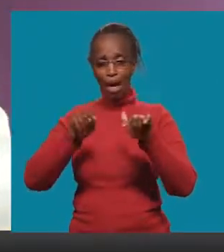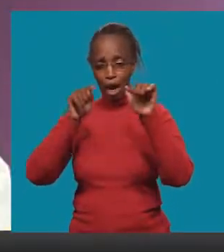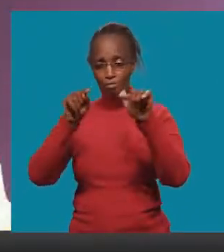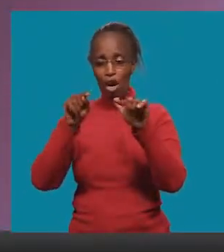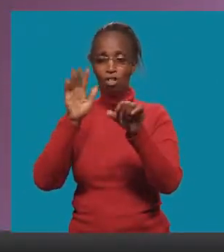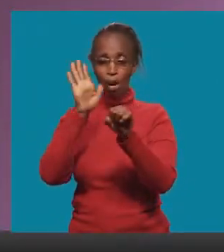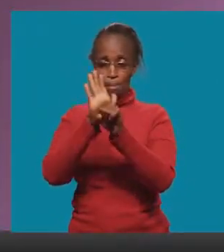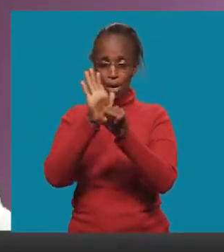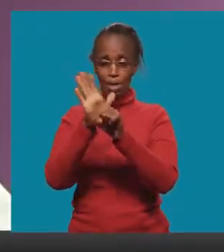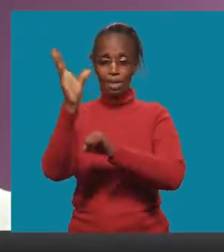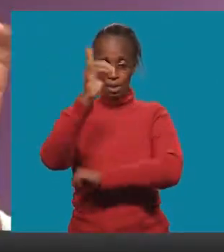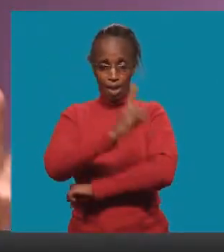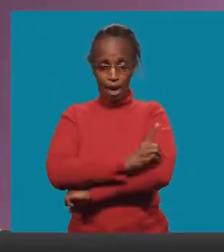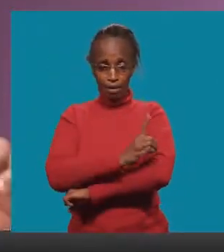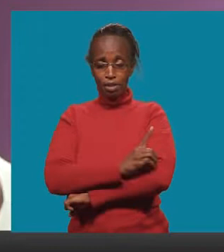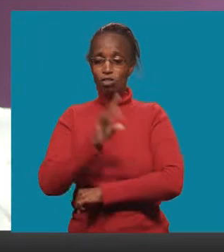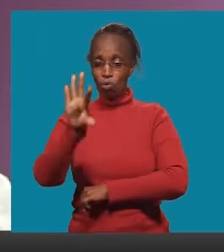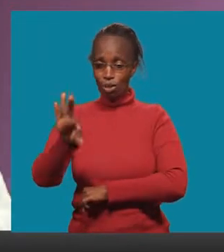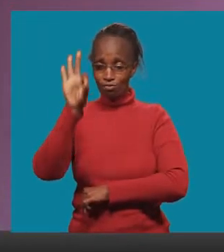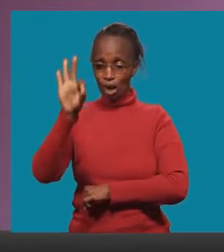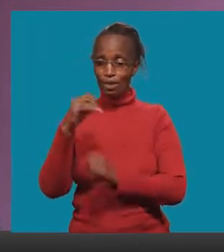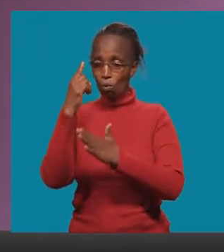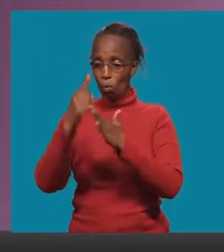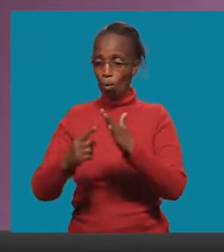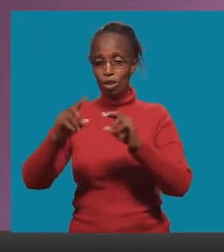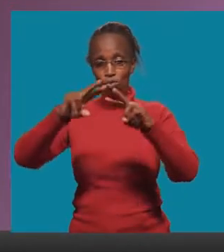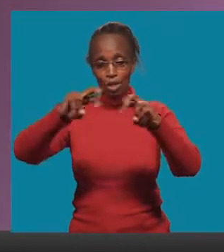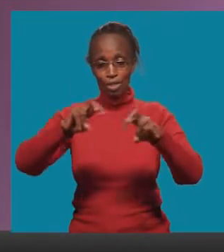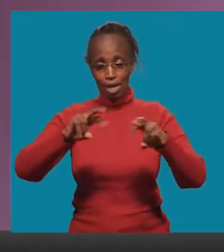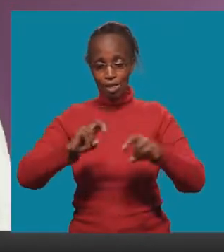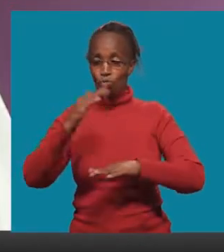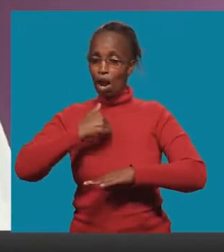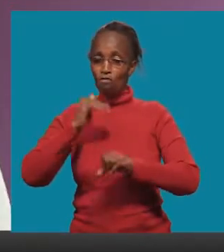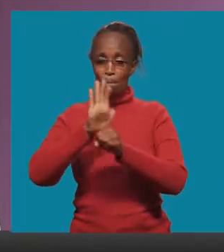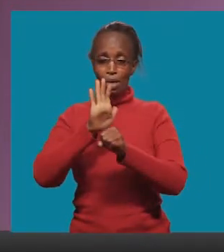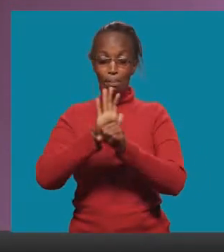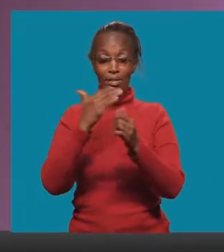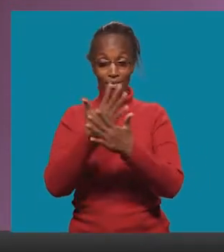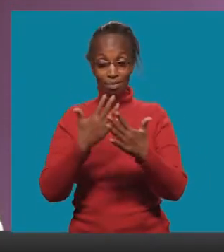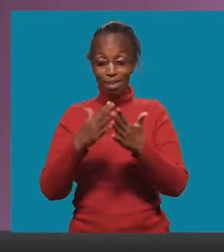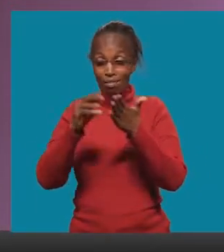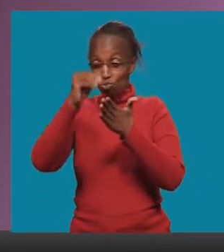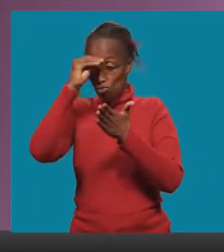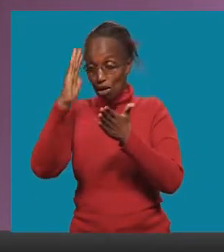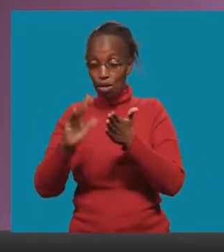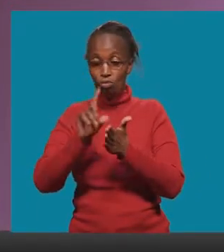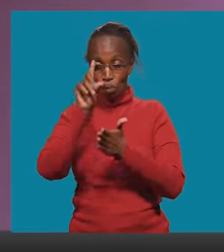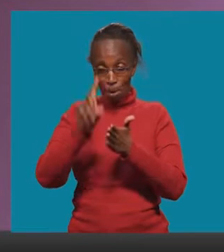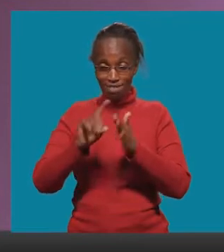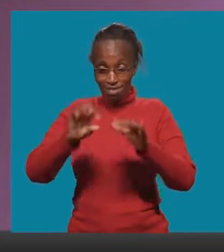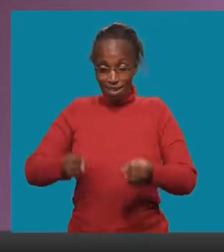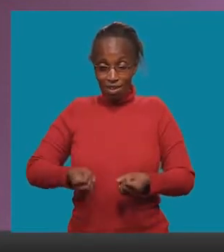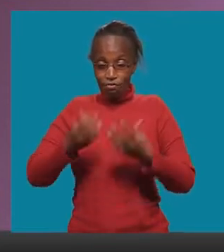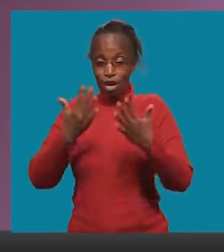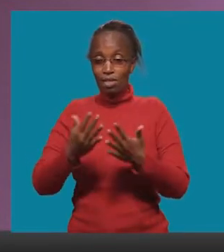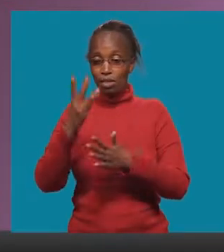When the time comes, after many days, you will find the bread. That is sacrifice. There are many things as learners that